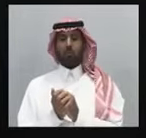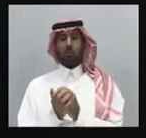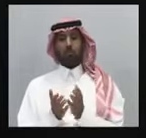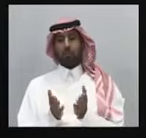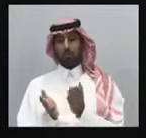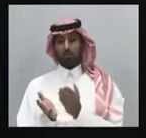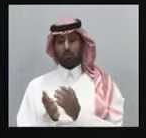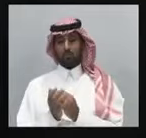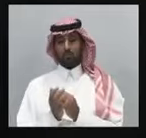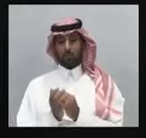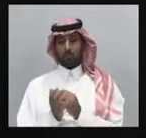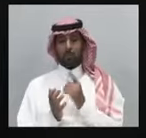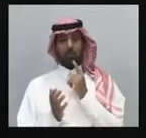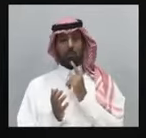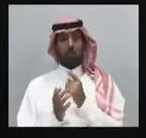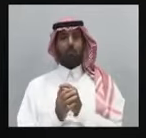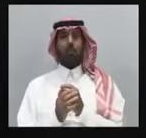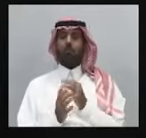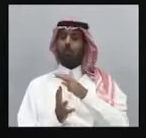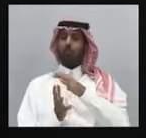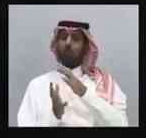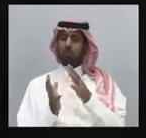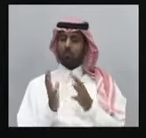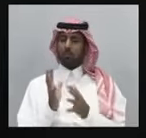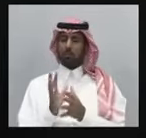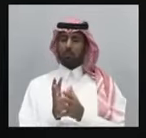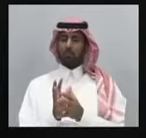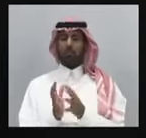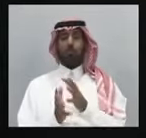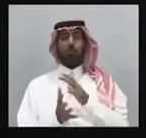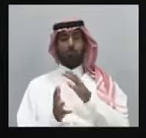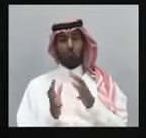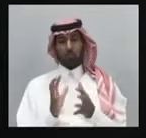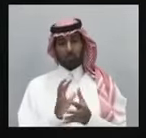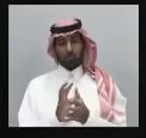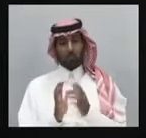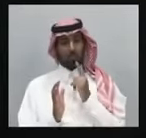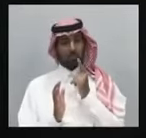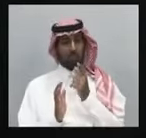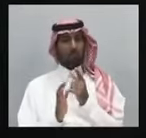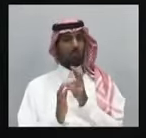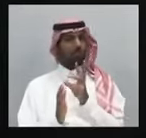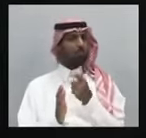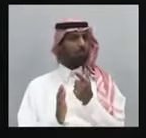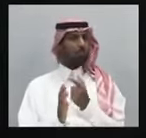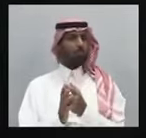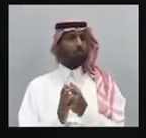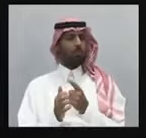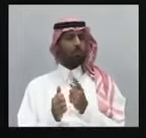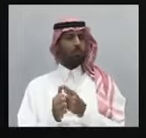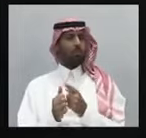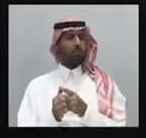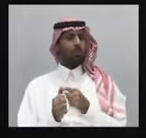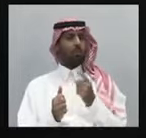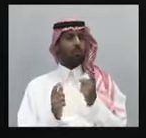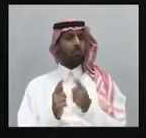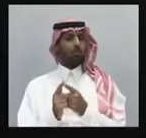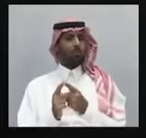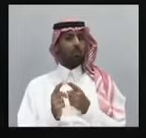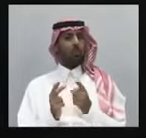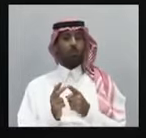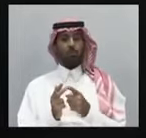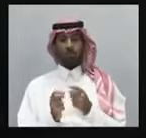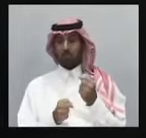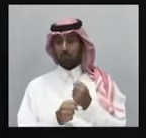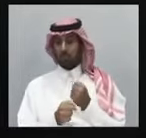go. I will give you a description and you will tell, is it the first, second, or